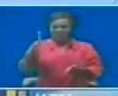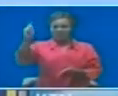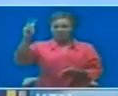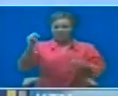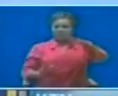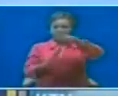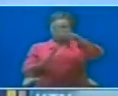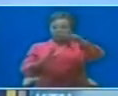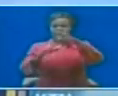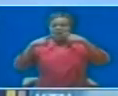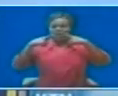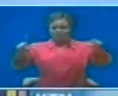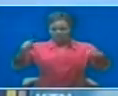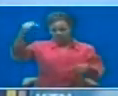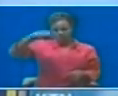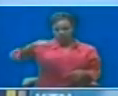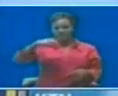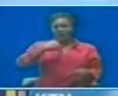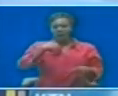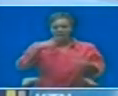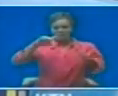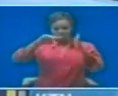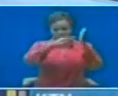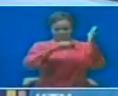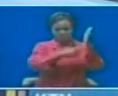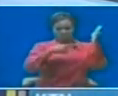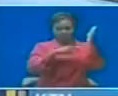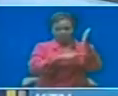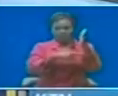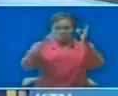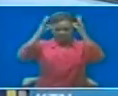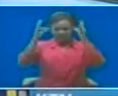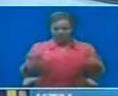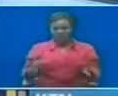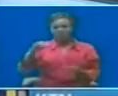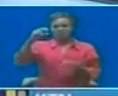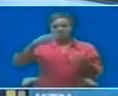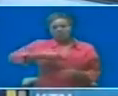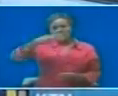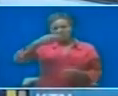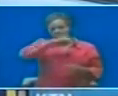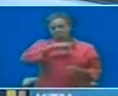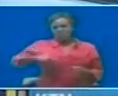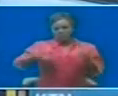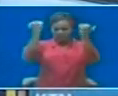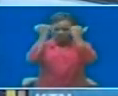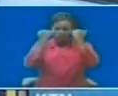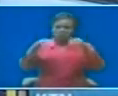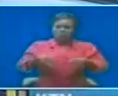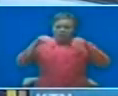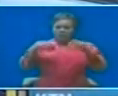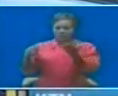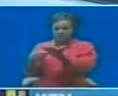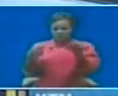Prime. Now, on the broadcast tonight, we have details of that big ruling by the Supreme Court of Kenya and the much-awaited digital